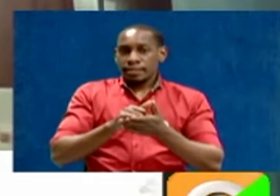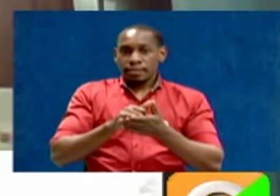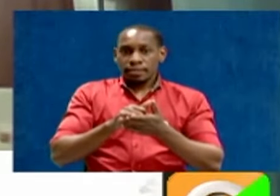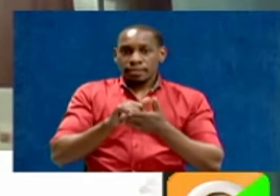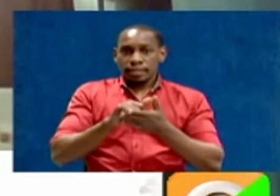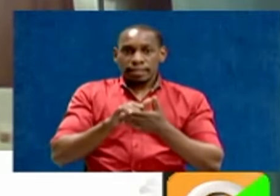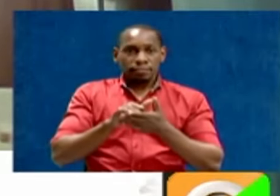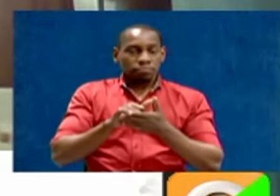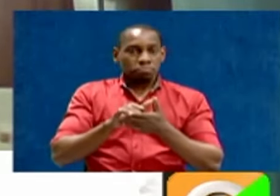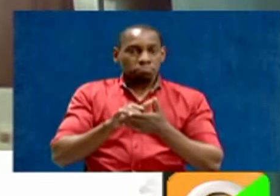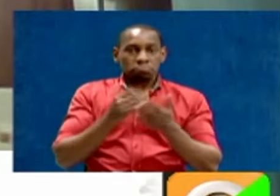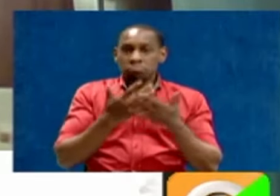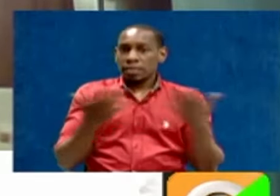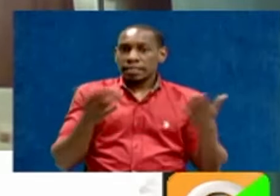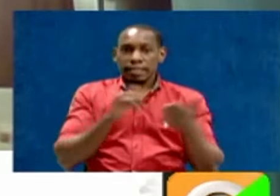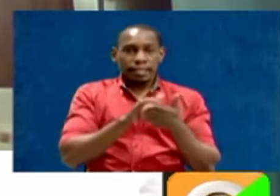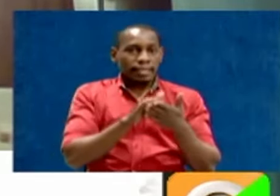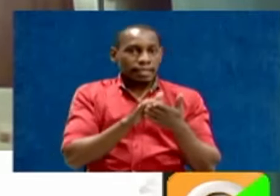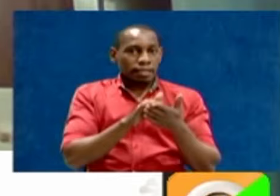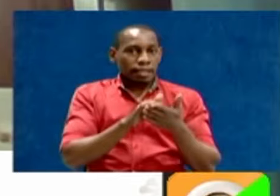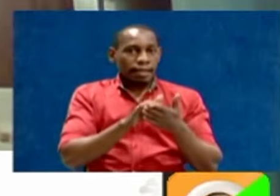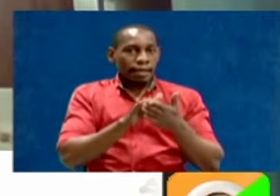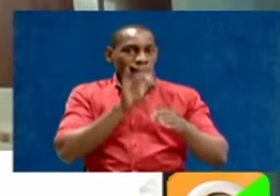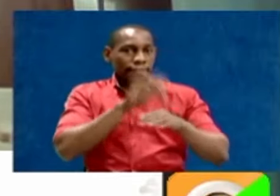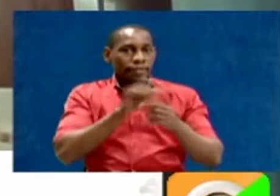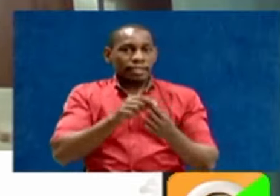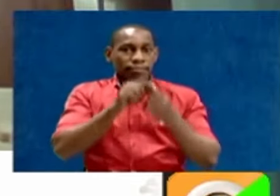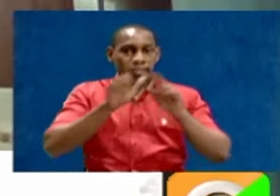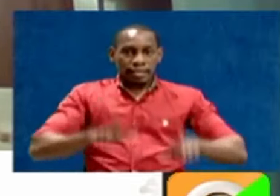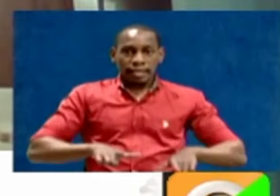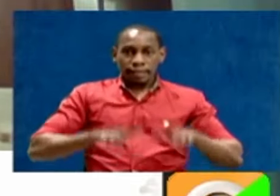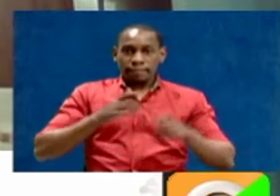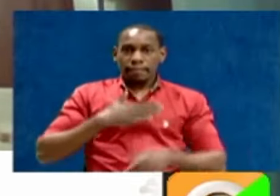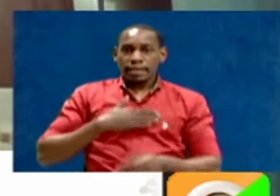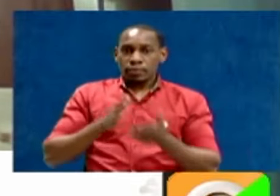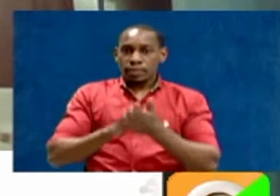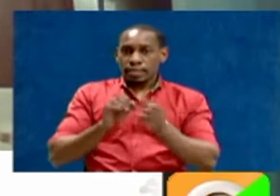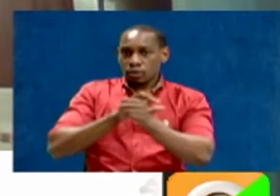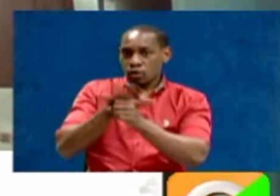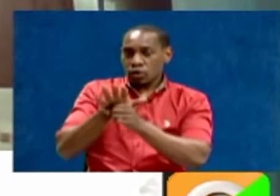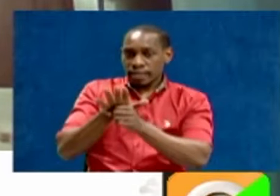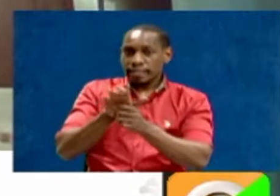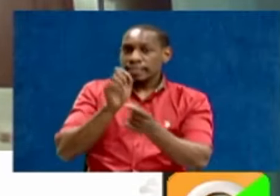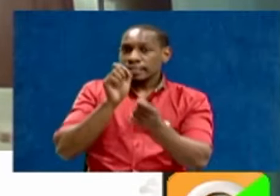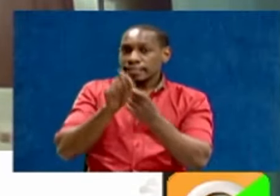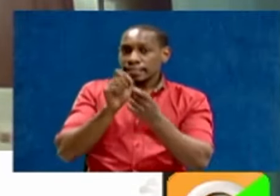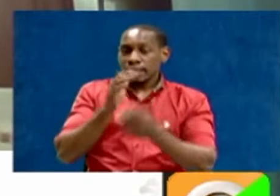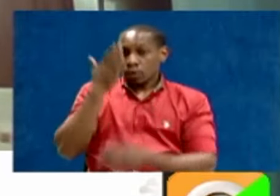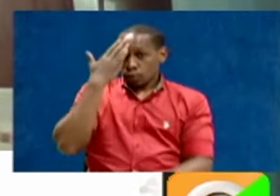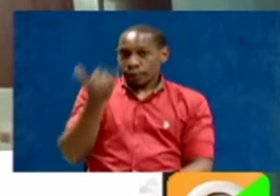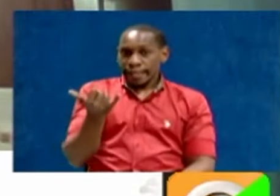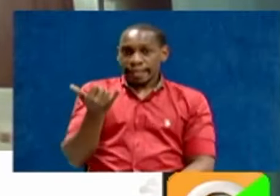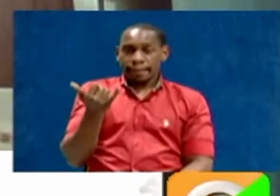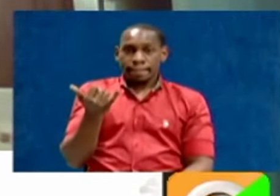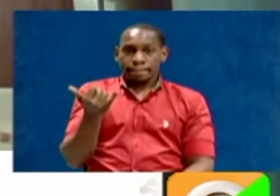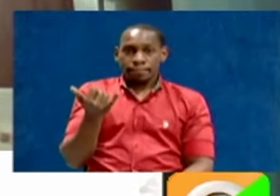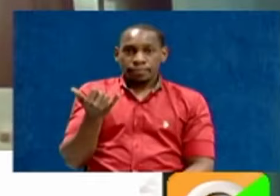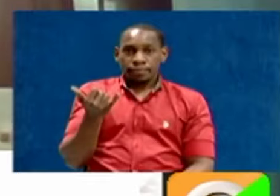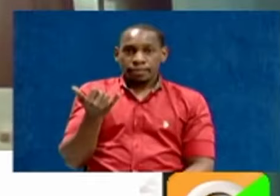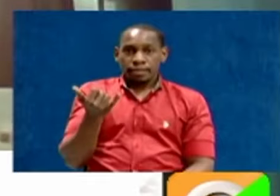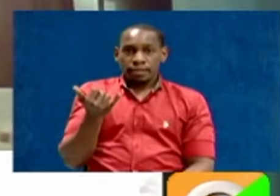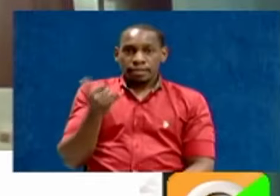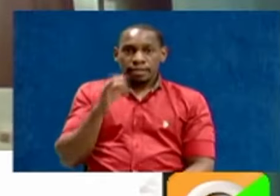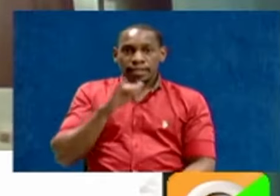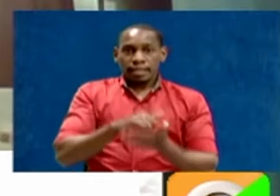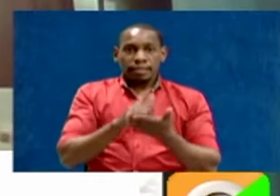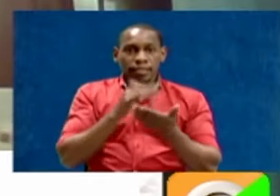that would be affected, especially in my lifestyle, with a positive COVID test, because that meant